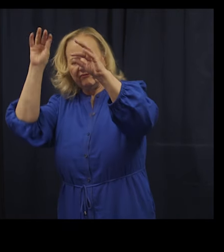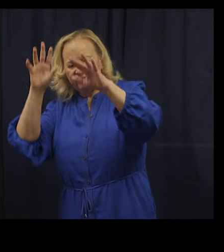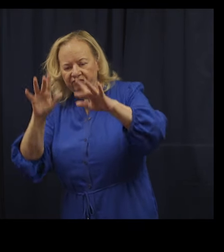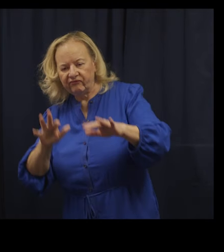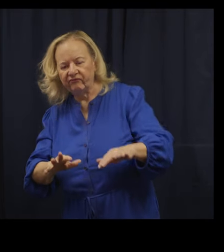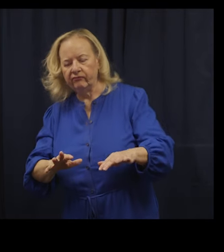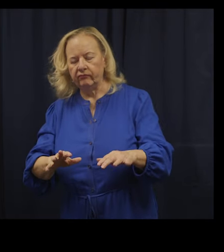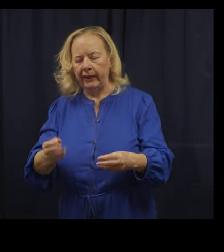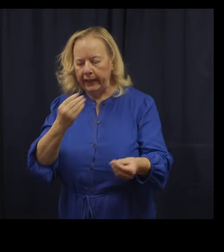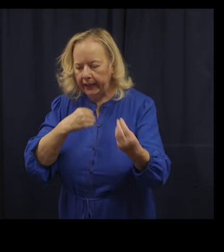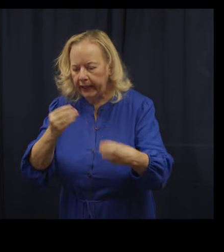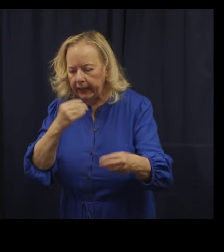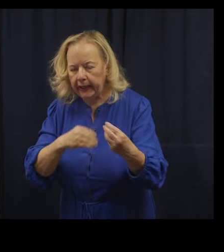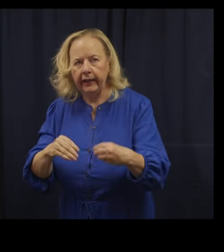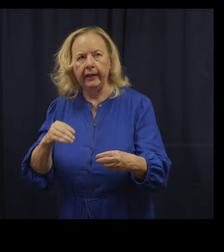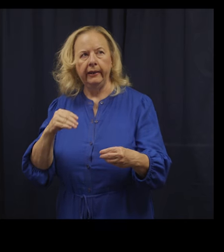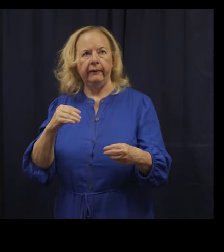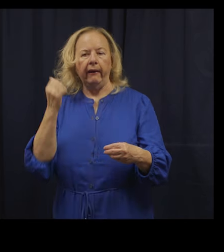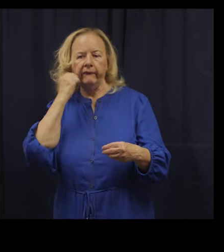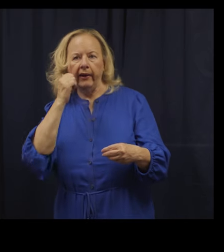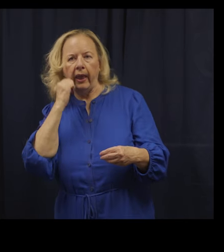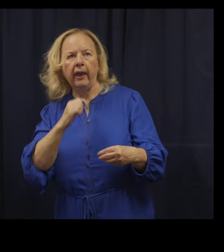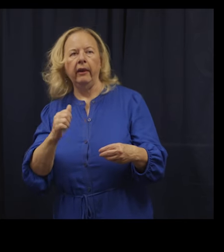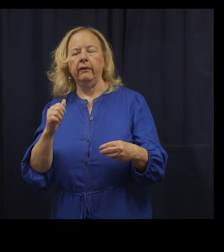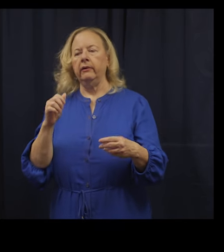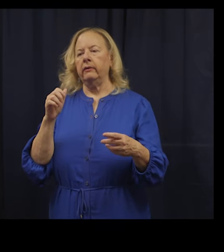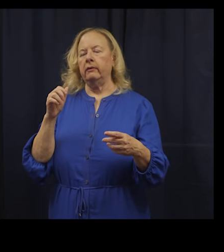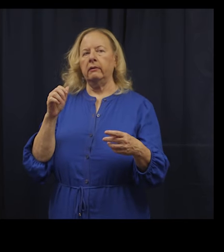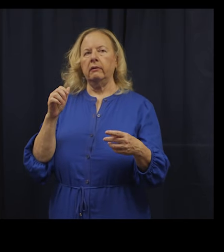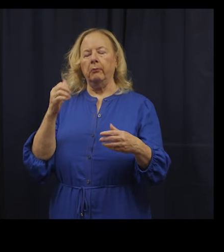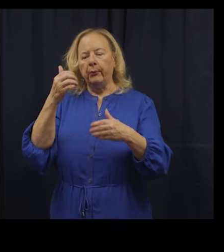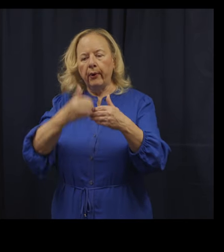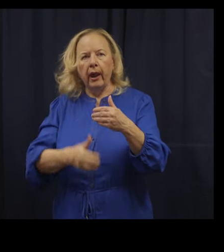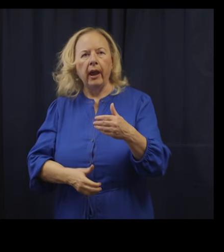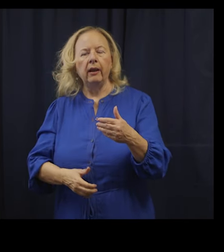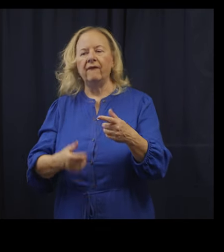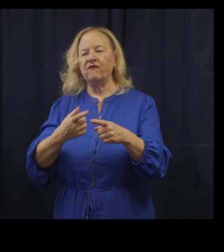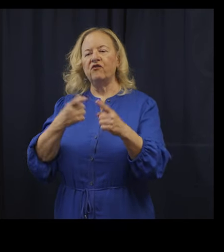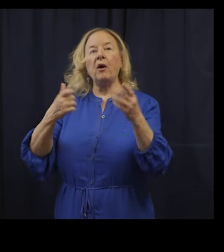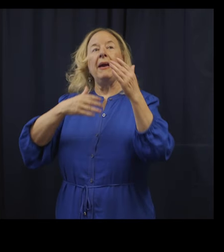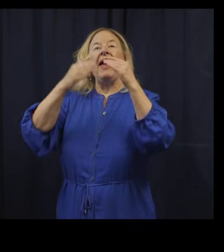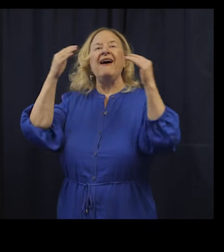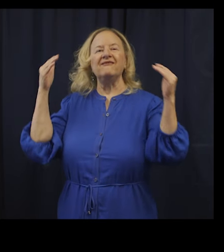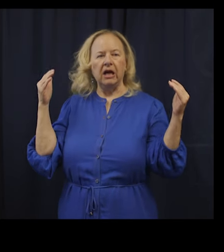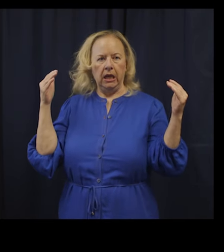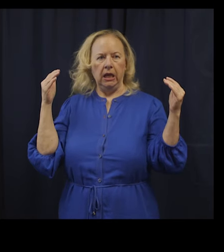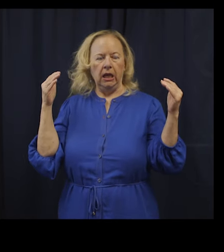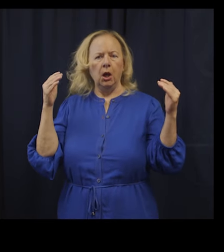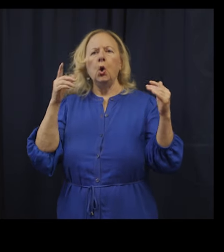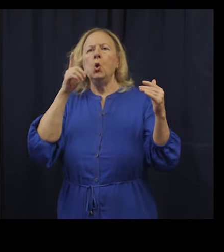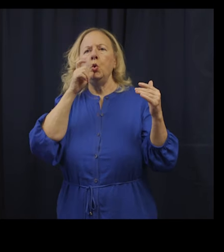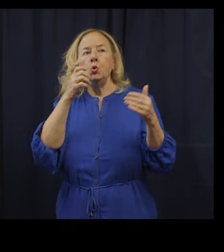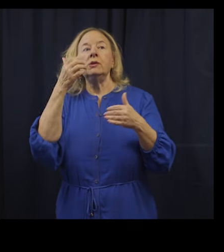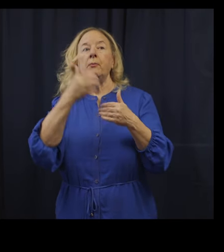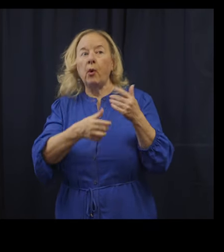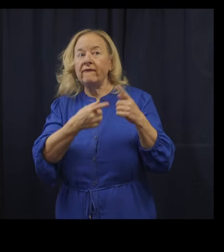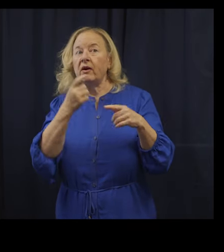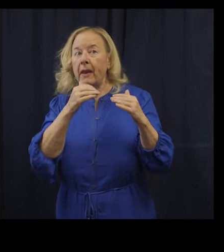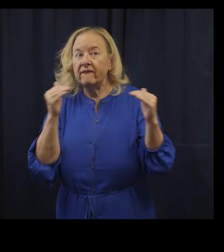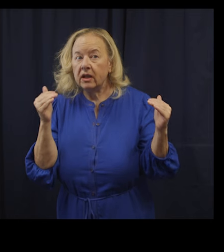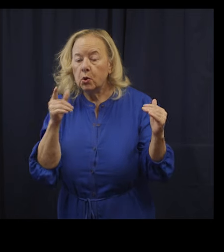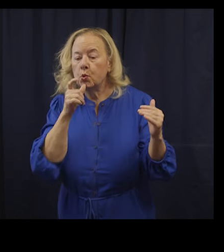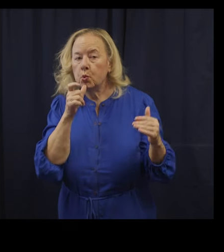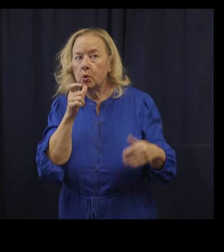because they're supposed to eat. Here is the bread from heaven. Who is the bread that came down from heaven?